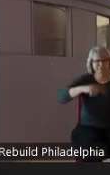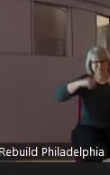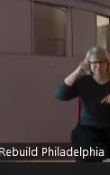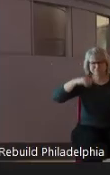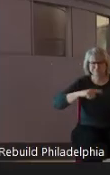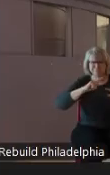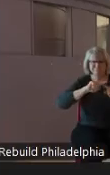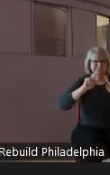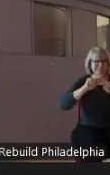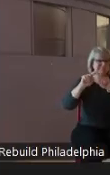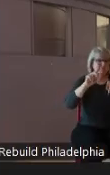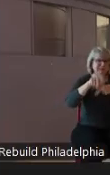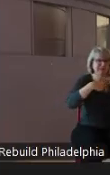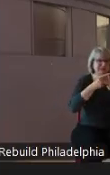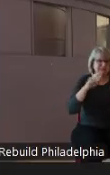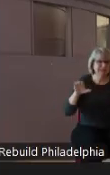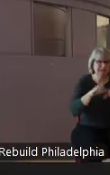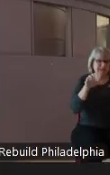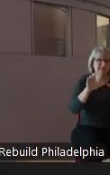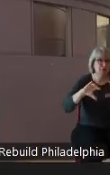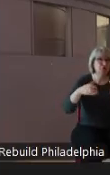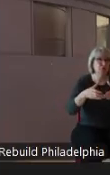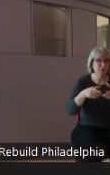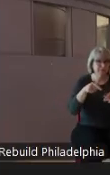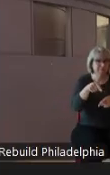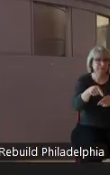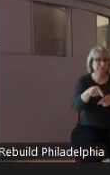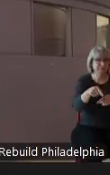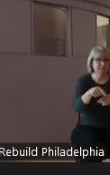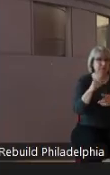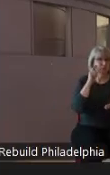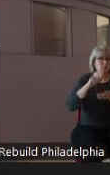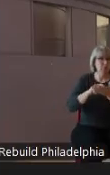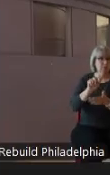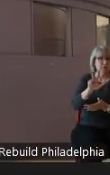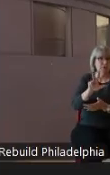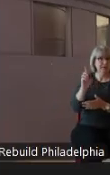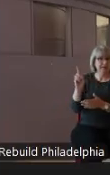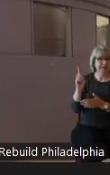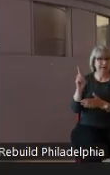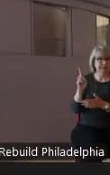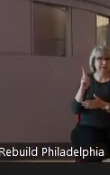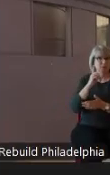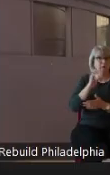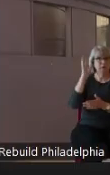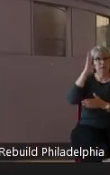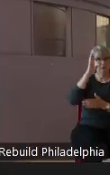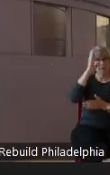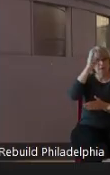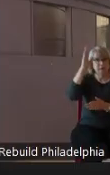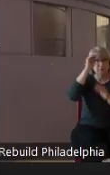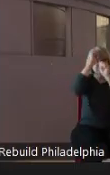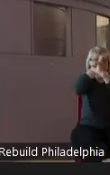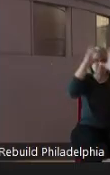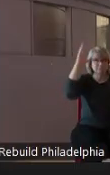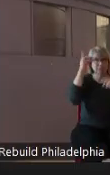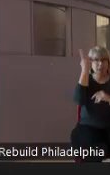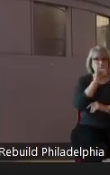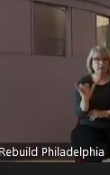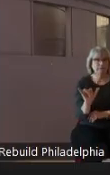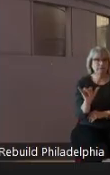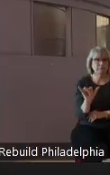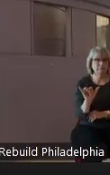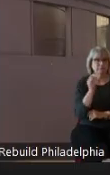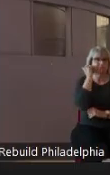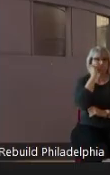range of activities and groups. The 3D view on the right shows what the room will look like on a day-to-day